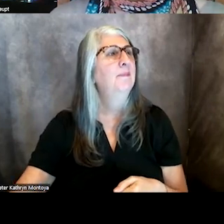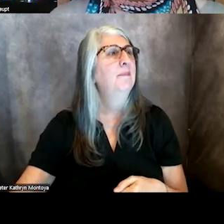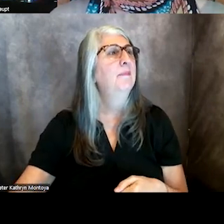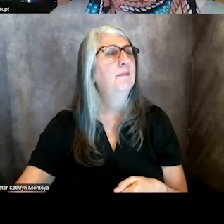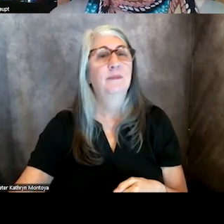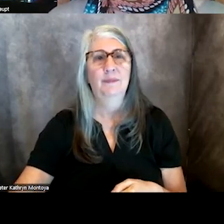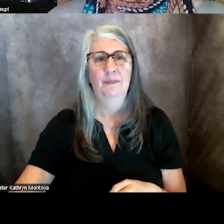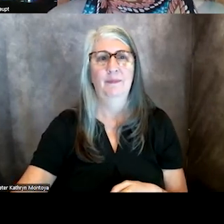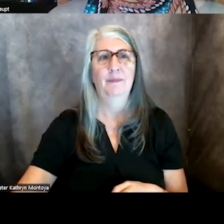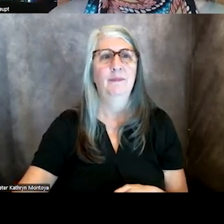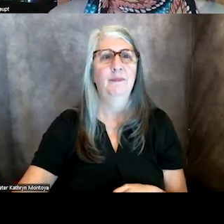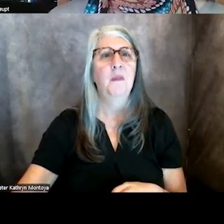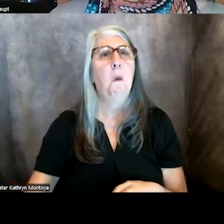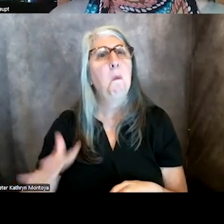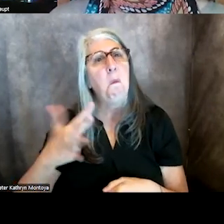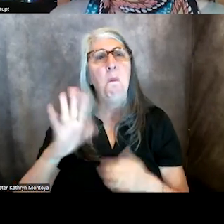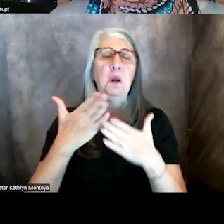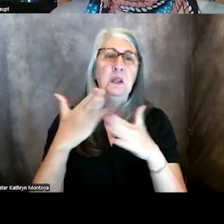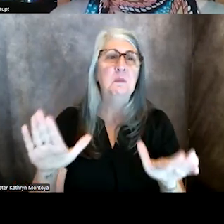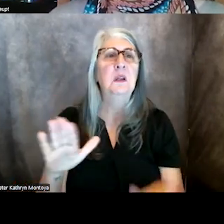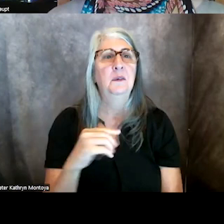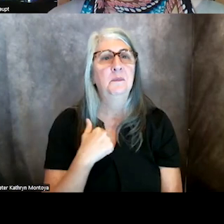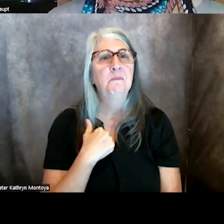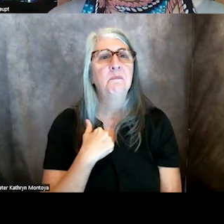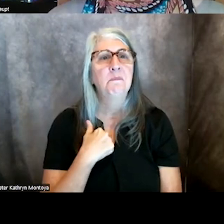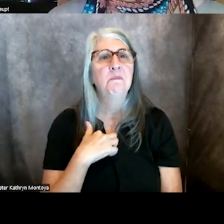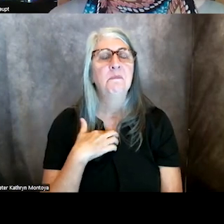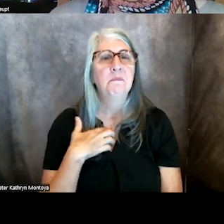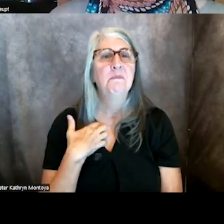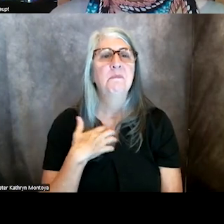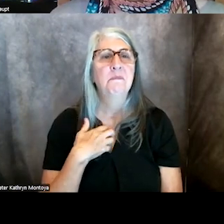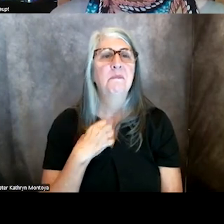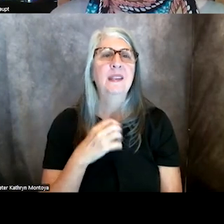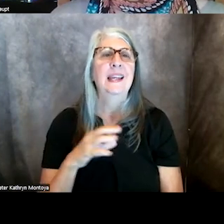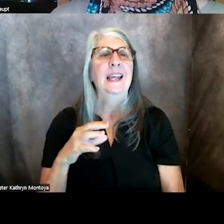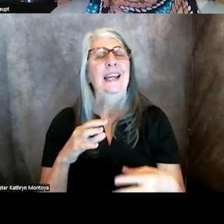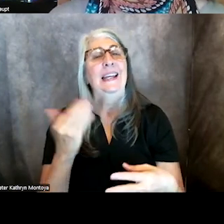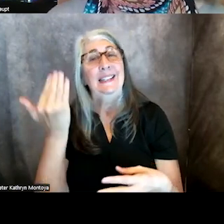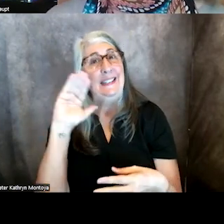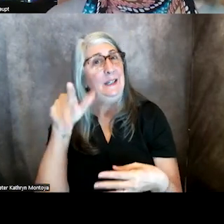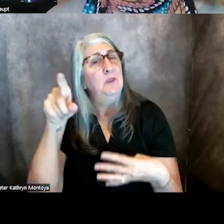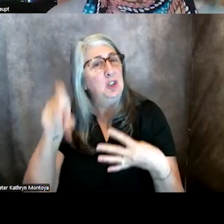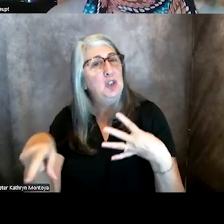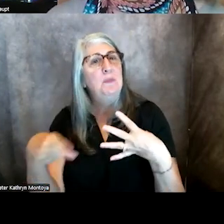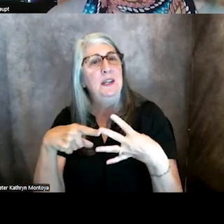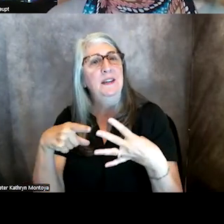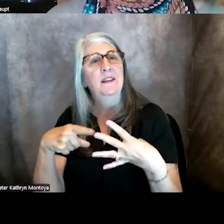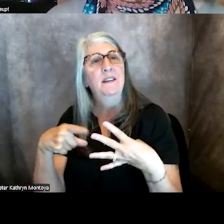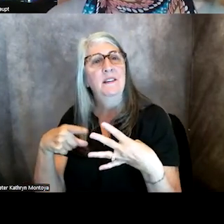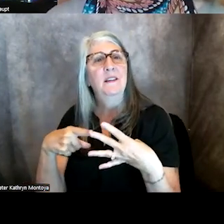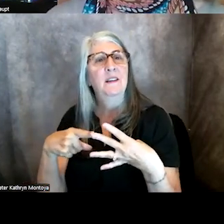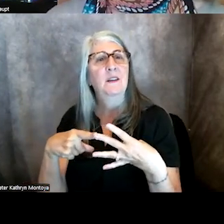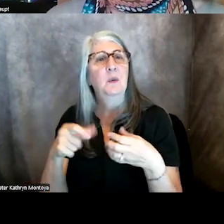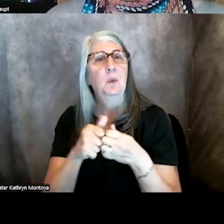Pretty split. Yeah, it seems intuitive that it would be the Health and Human Services under